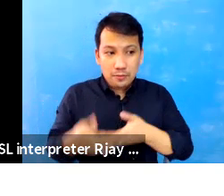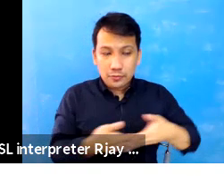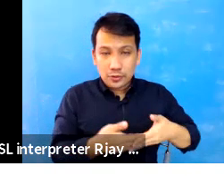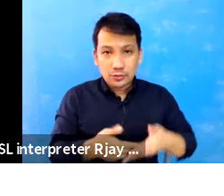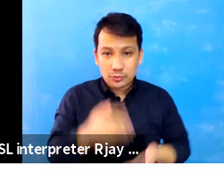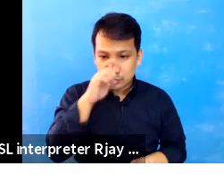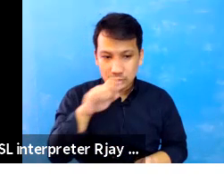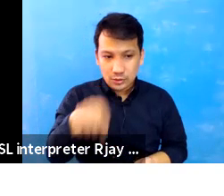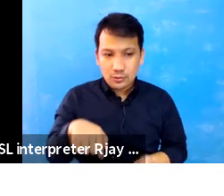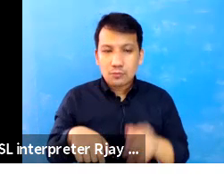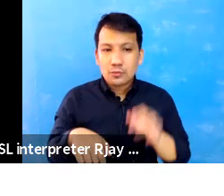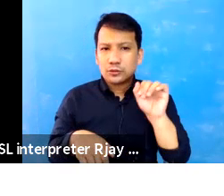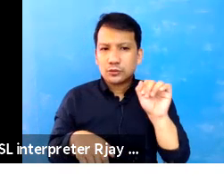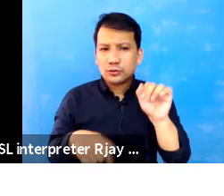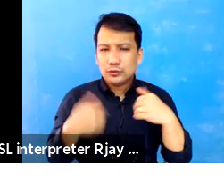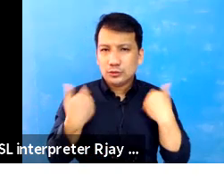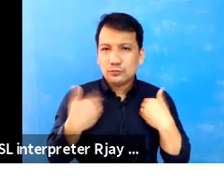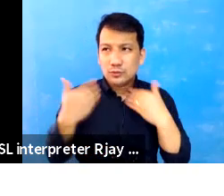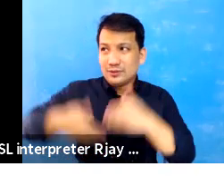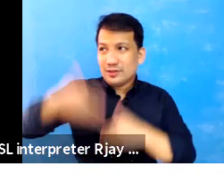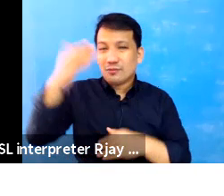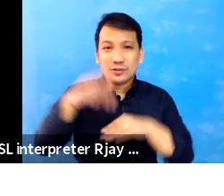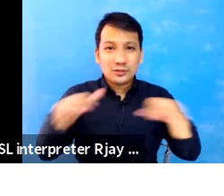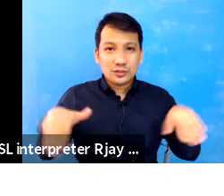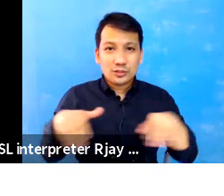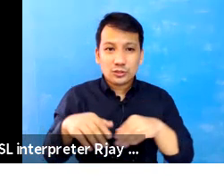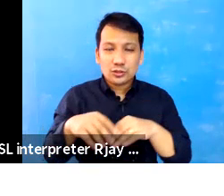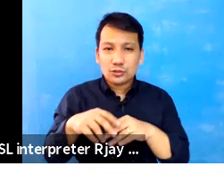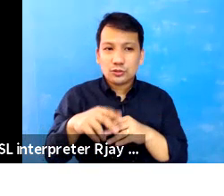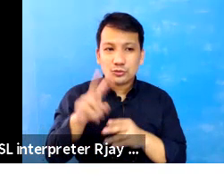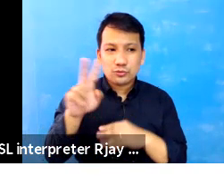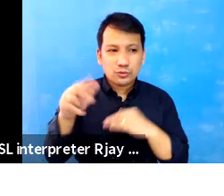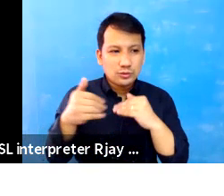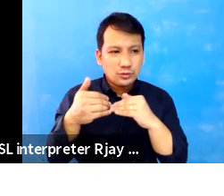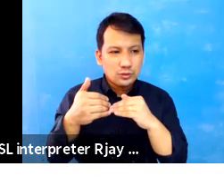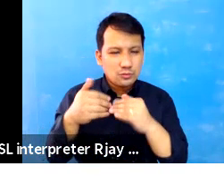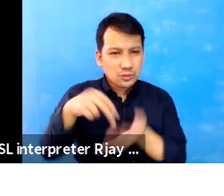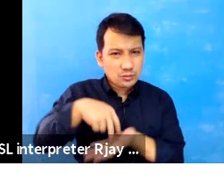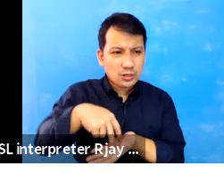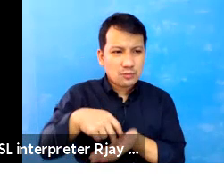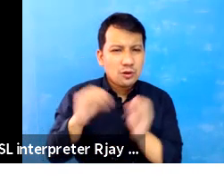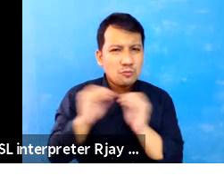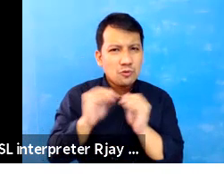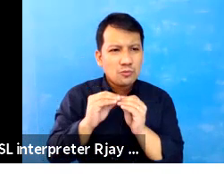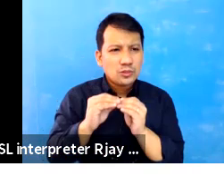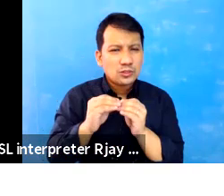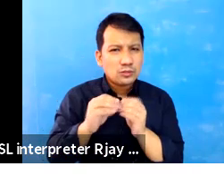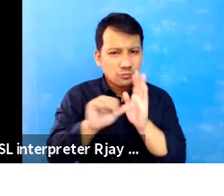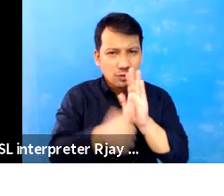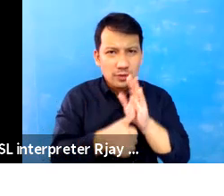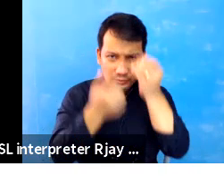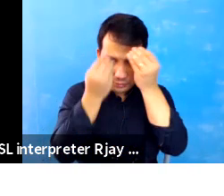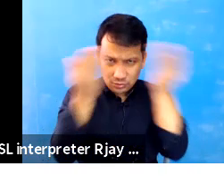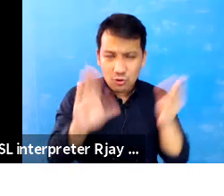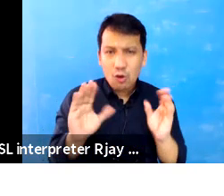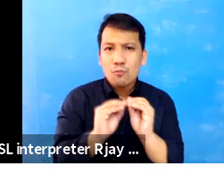2 years of age and height for children over 2 years. And stunting becomes a major indicator that